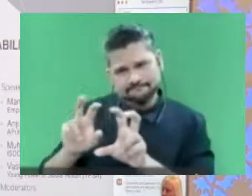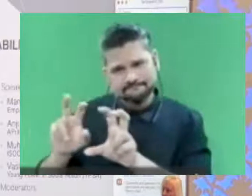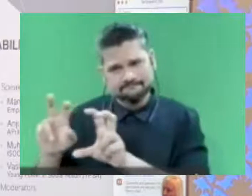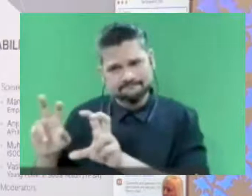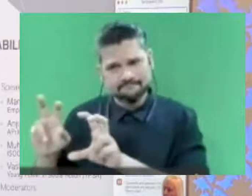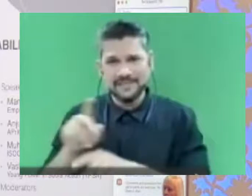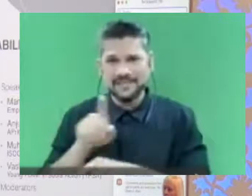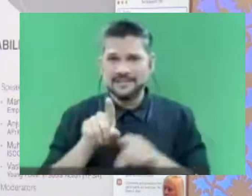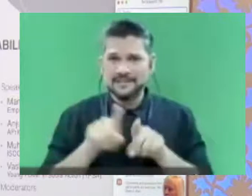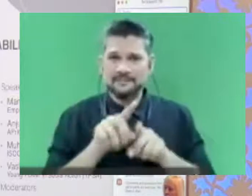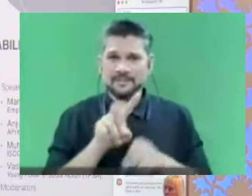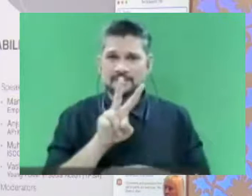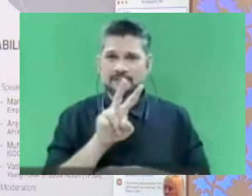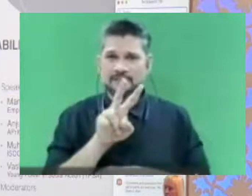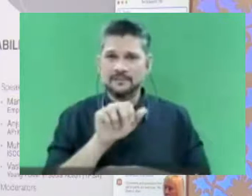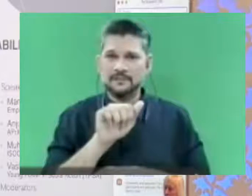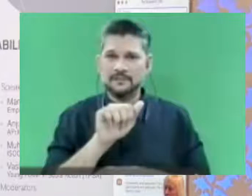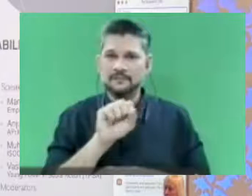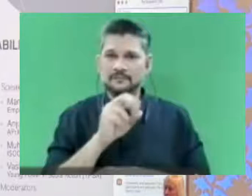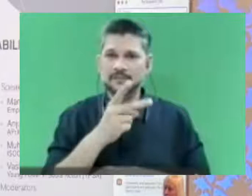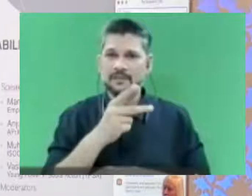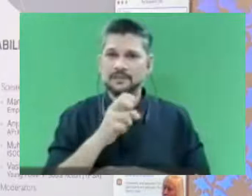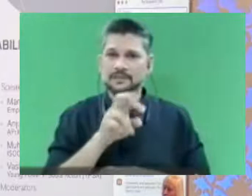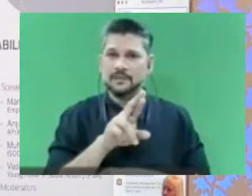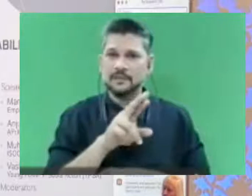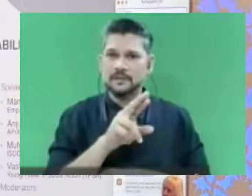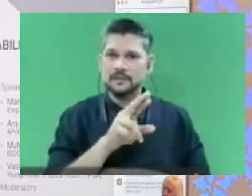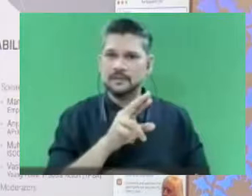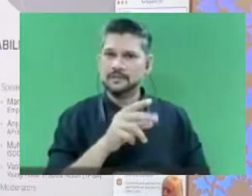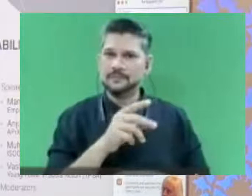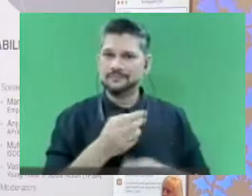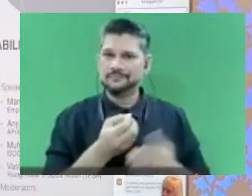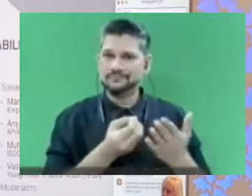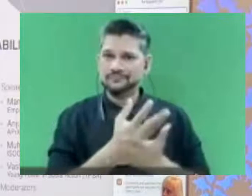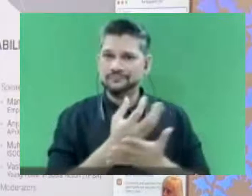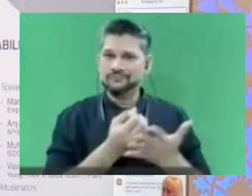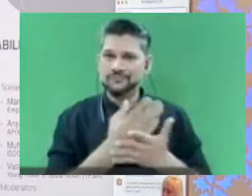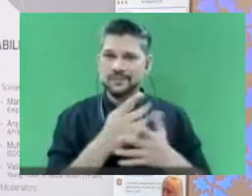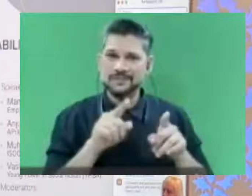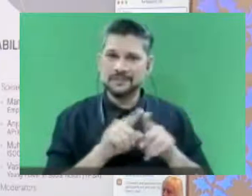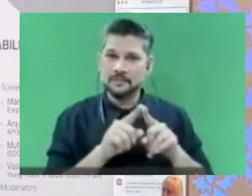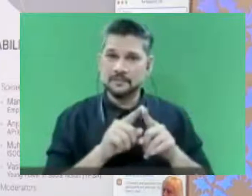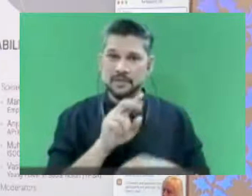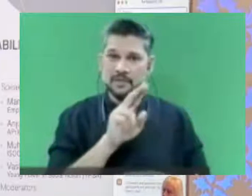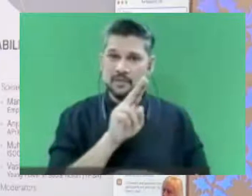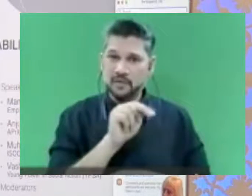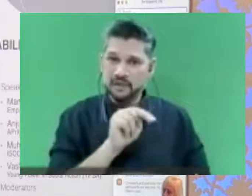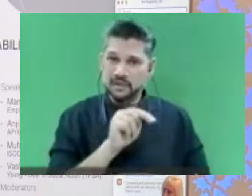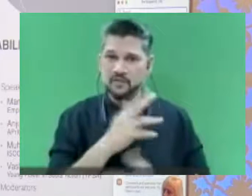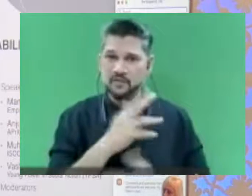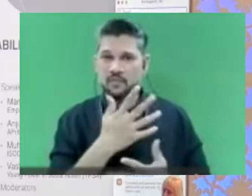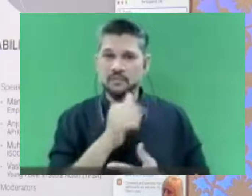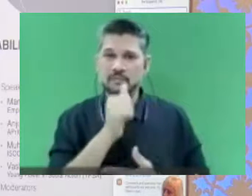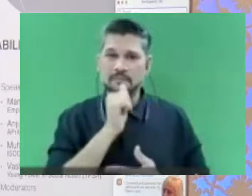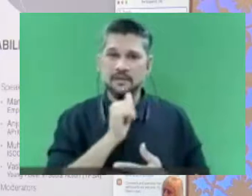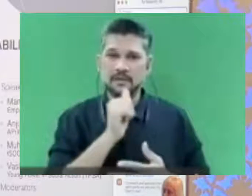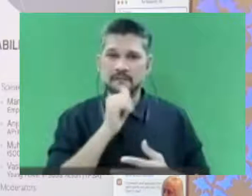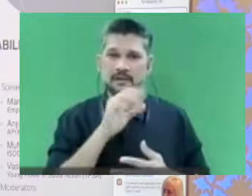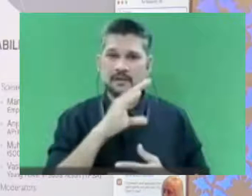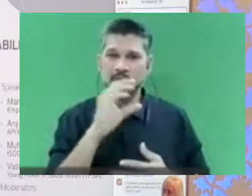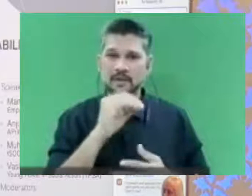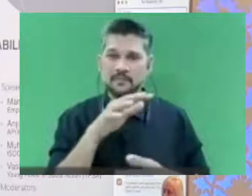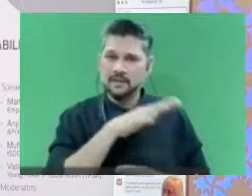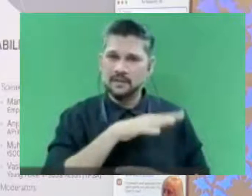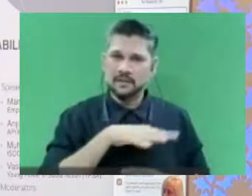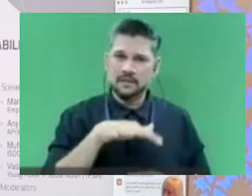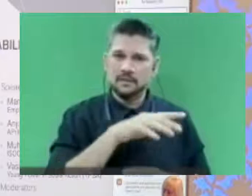Vashkar pointed out, the UN and the different countries, the private sector. Someone has to kind of monitor how they're performing on